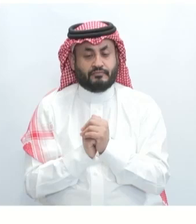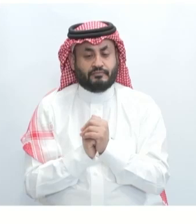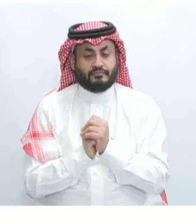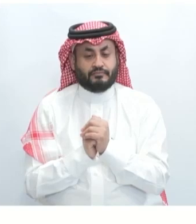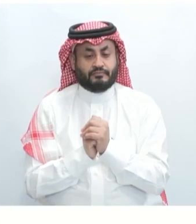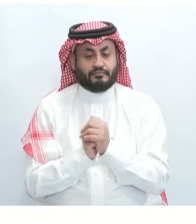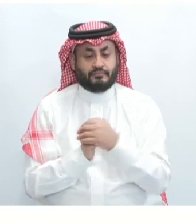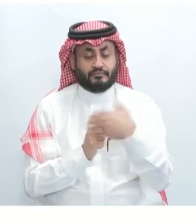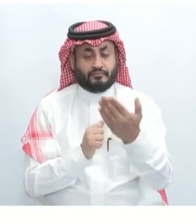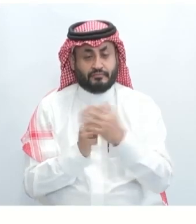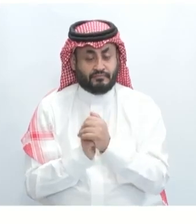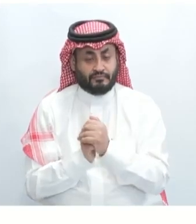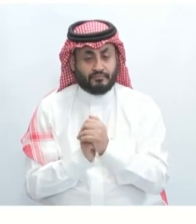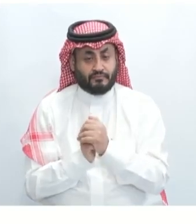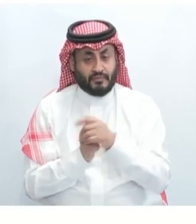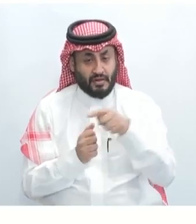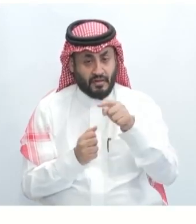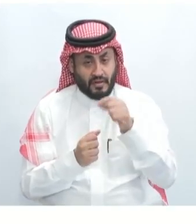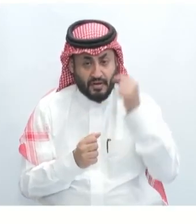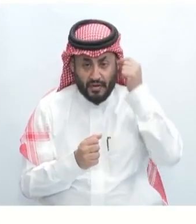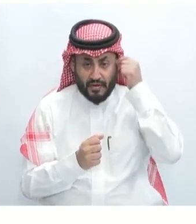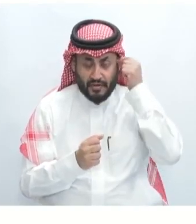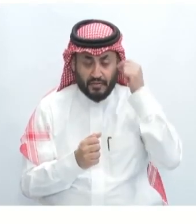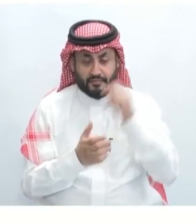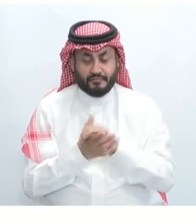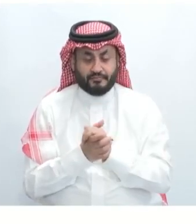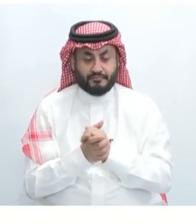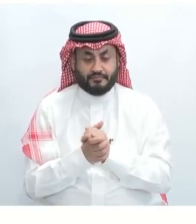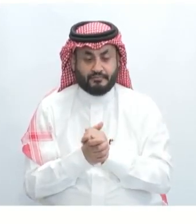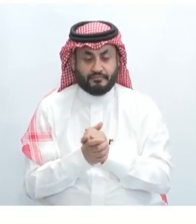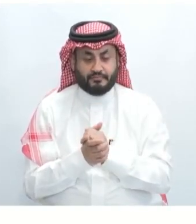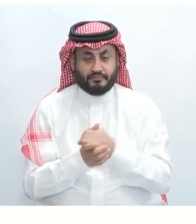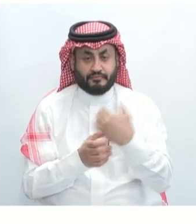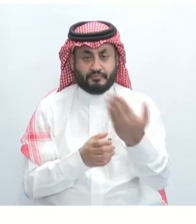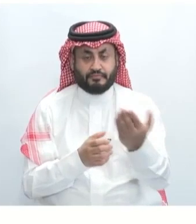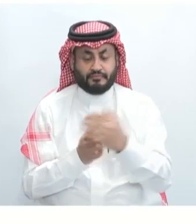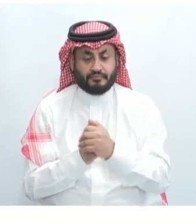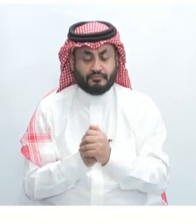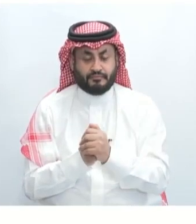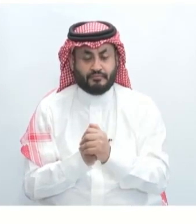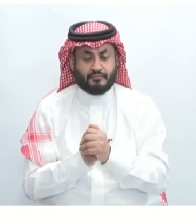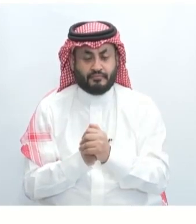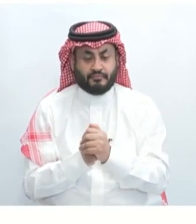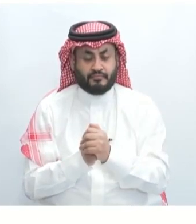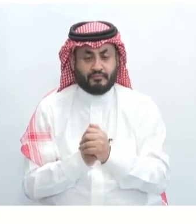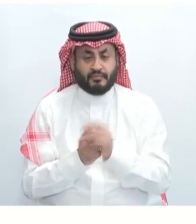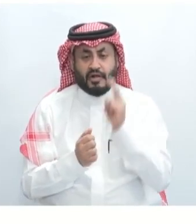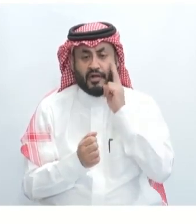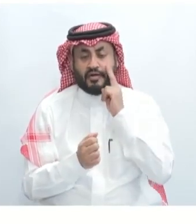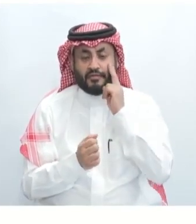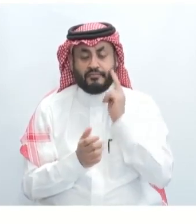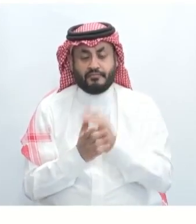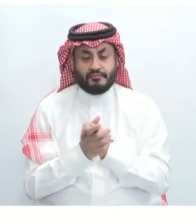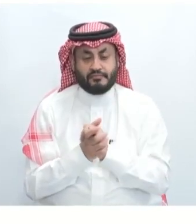white? Excellent. Is it black? What does it mean, black? This is the black. Excellent. Is it